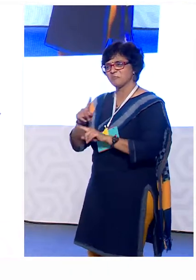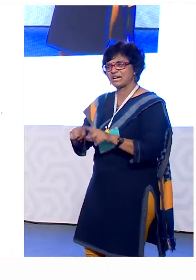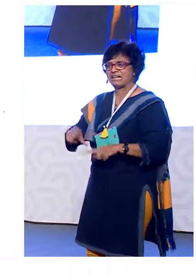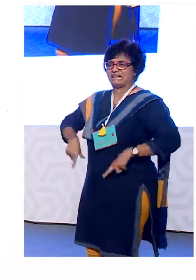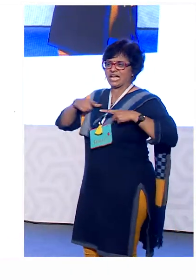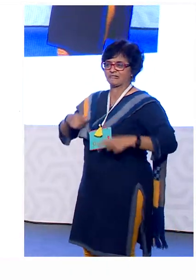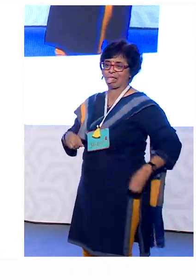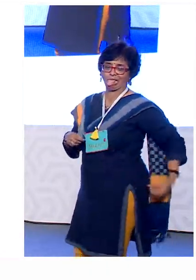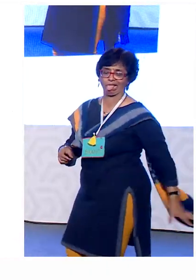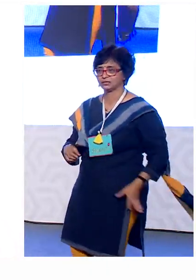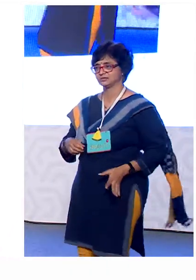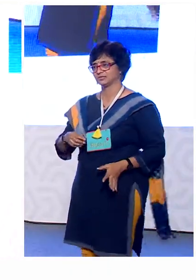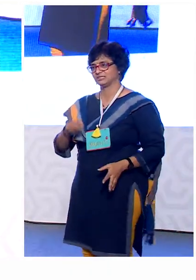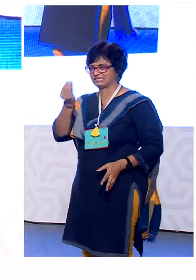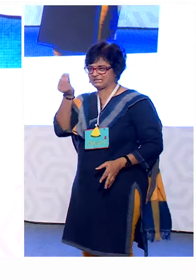and then it goes like this.